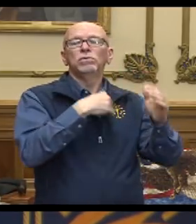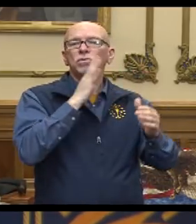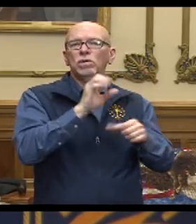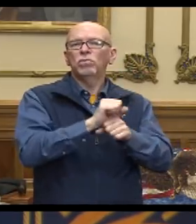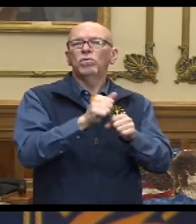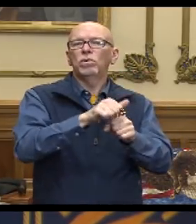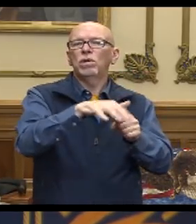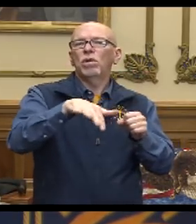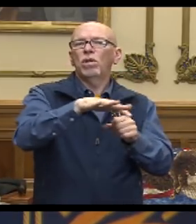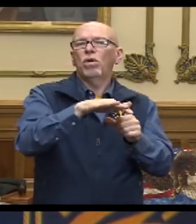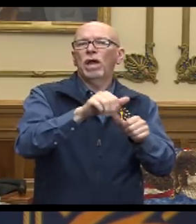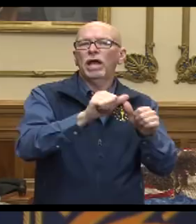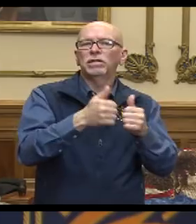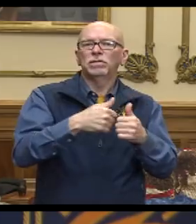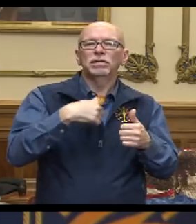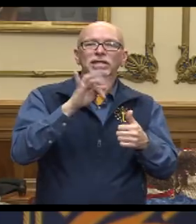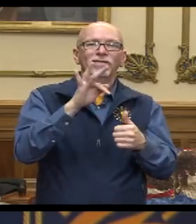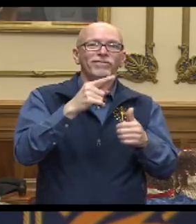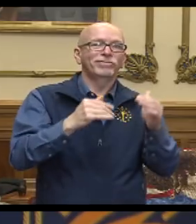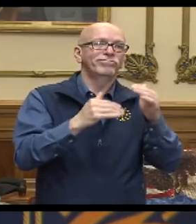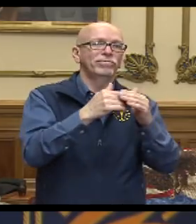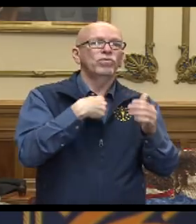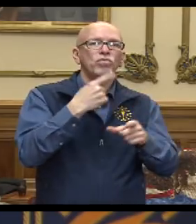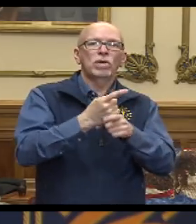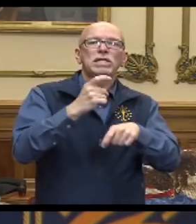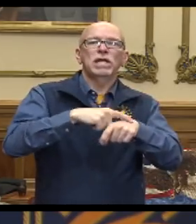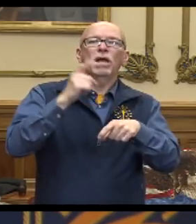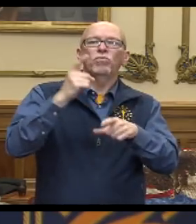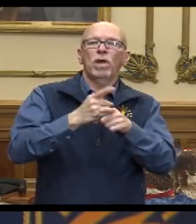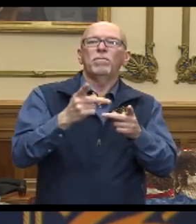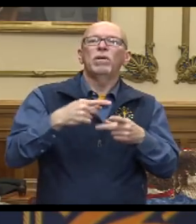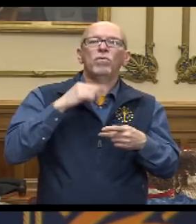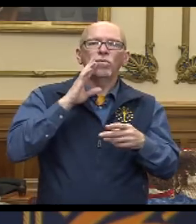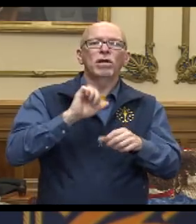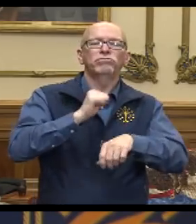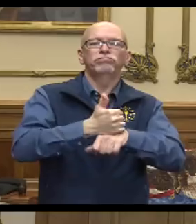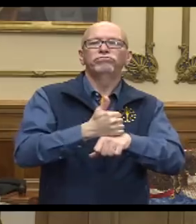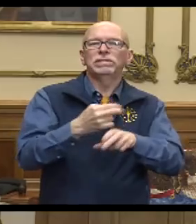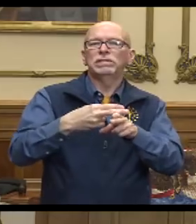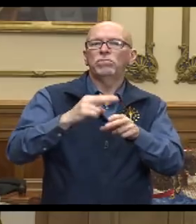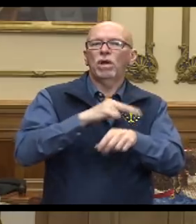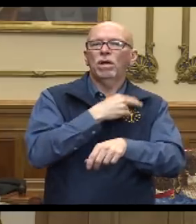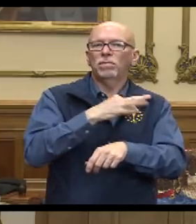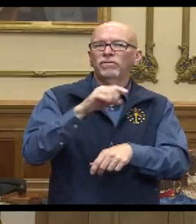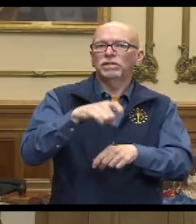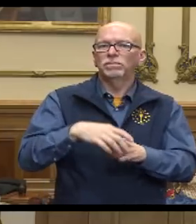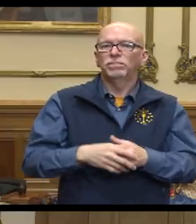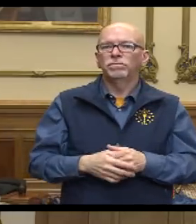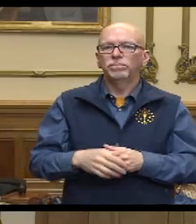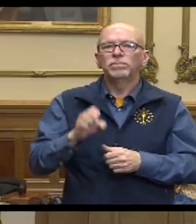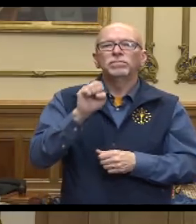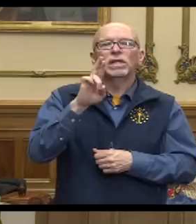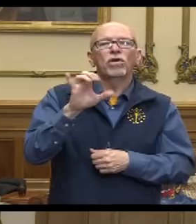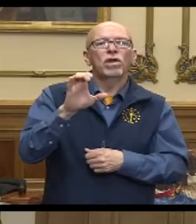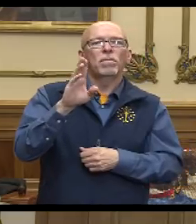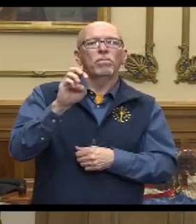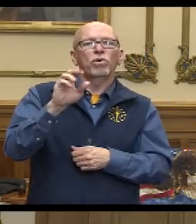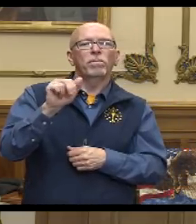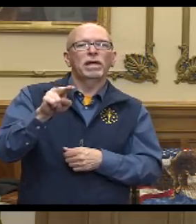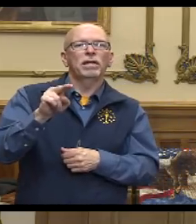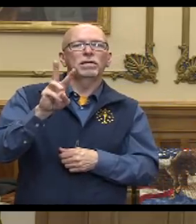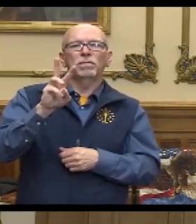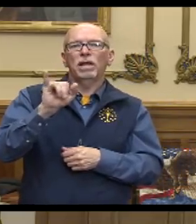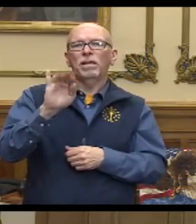agencies to ensure that we deliver the capacity at the right time and the right place. Thank you. Eric Berman,